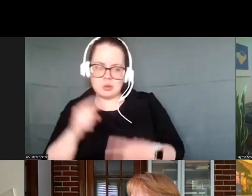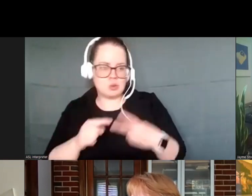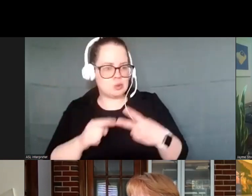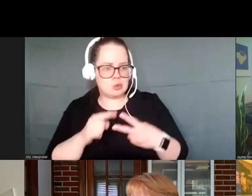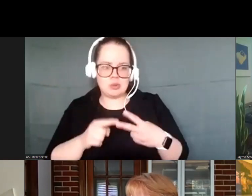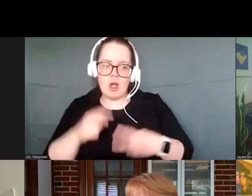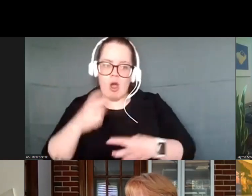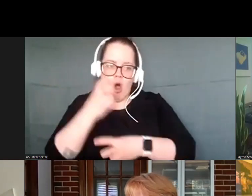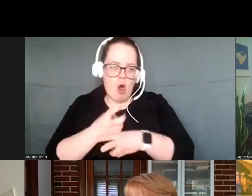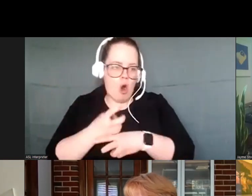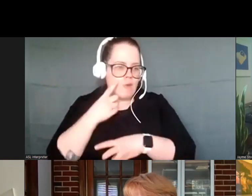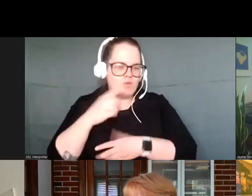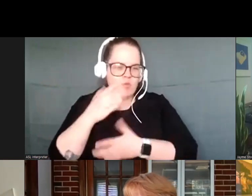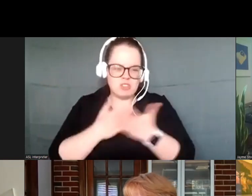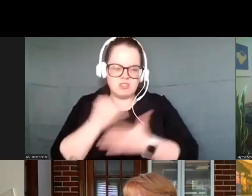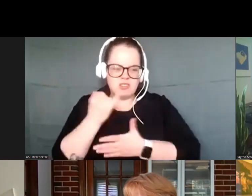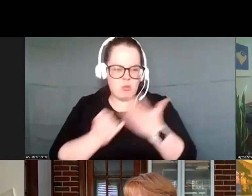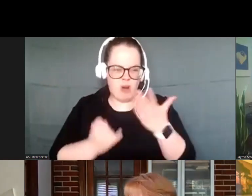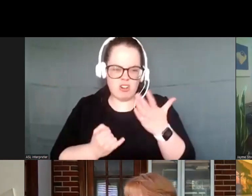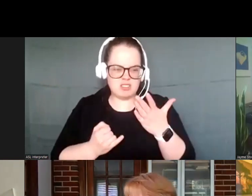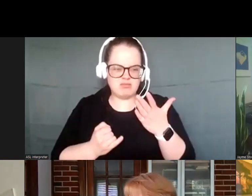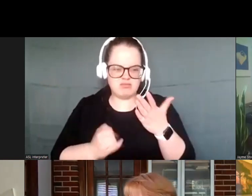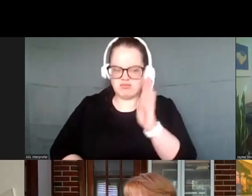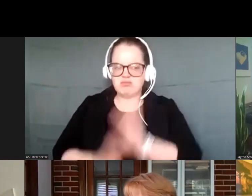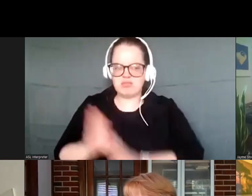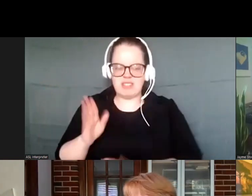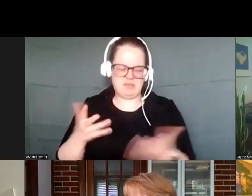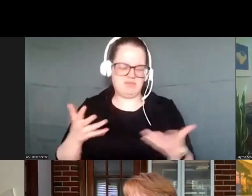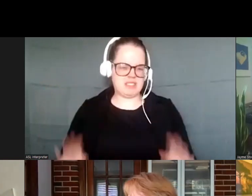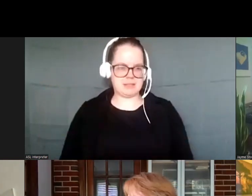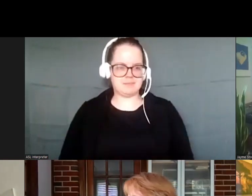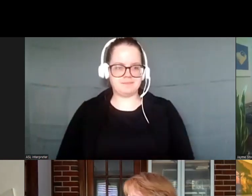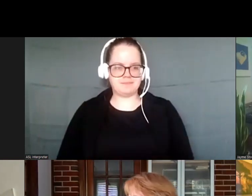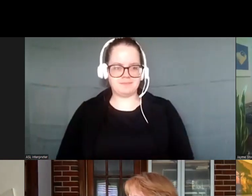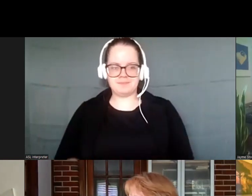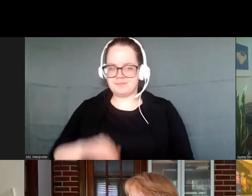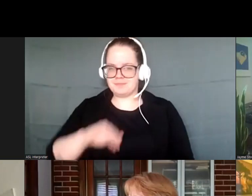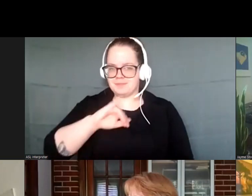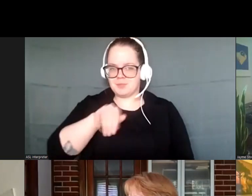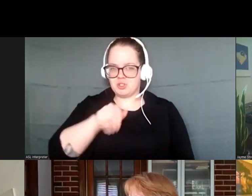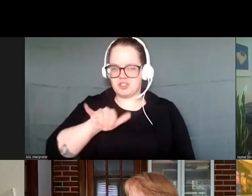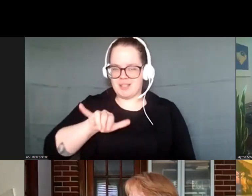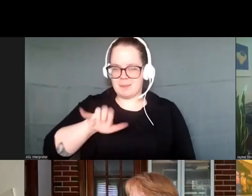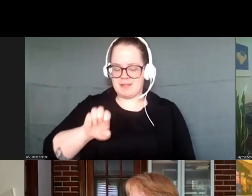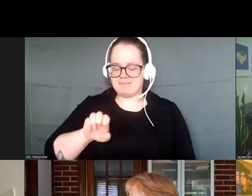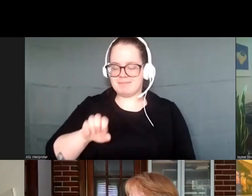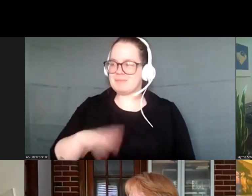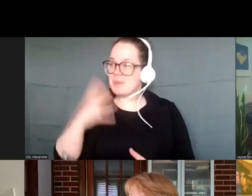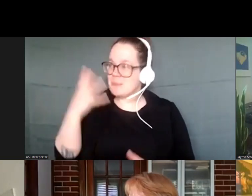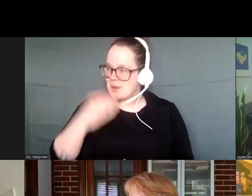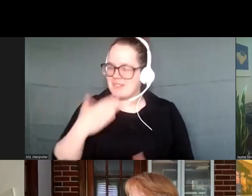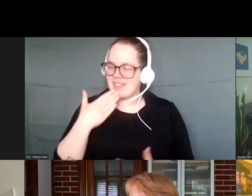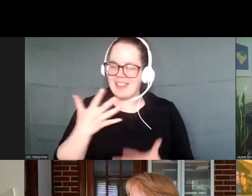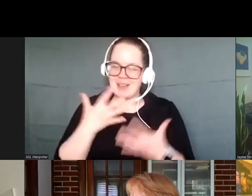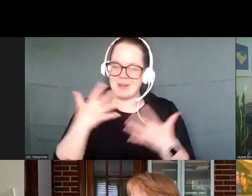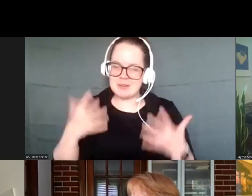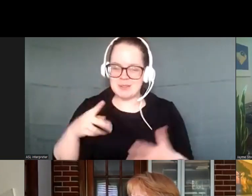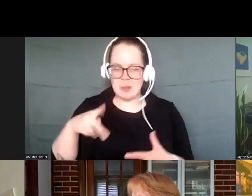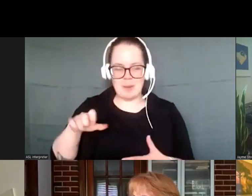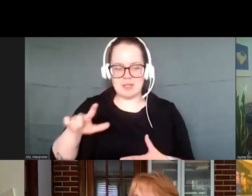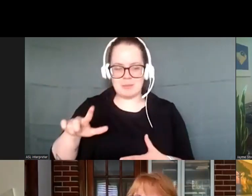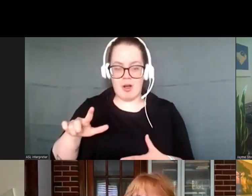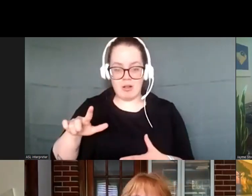to develop. That's it. Beautiful. Thank you so much, Paul. Thank you. Lior, do you want to ask a